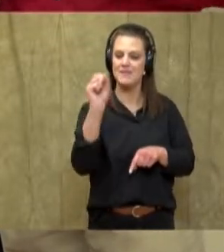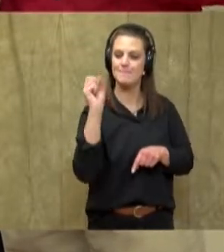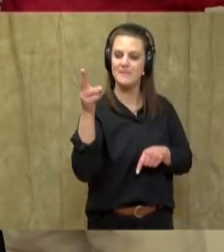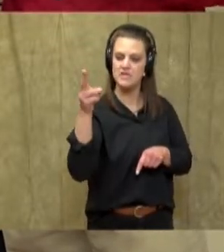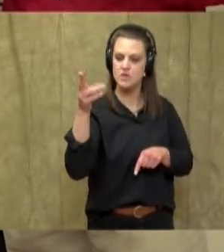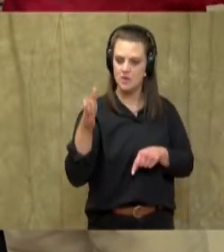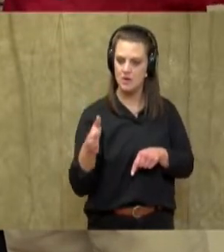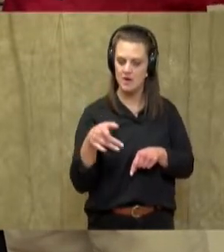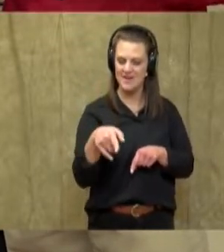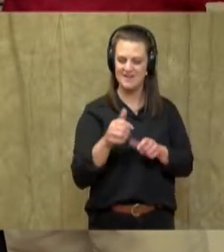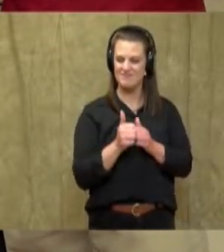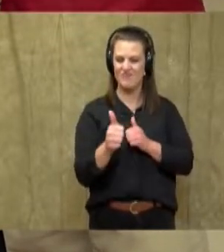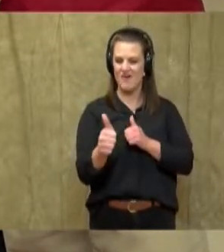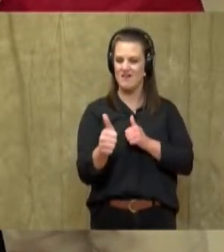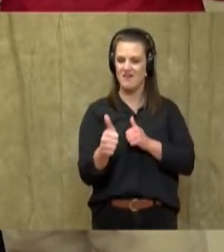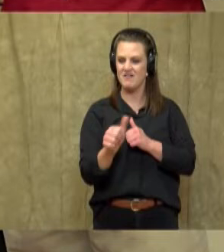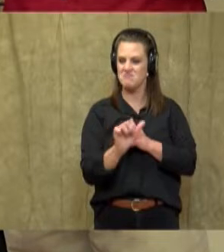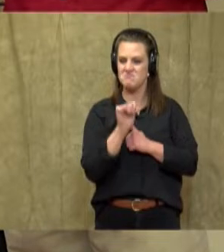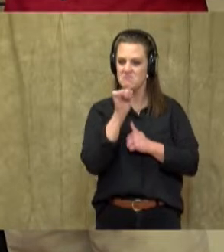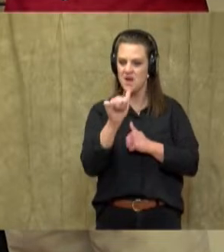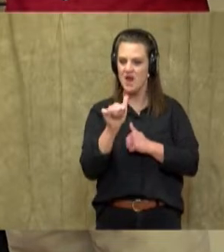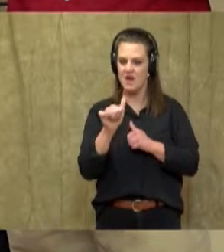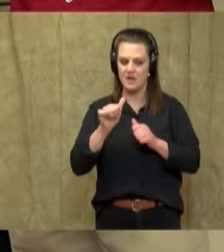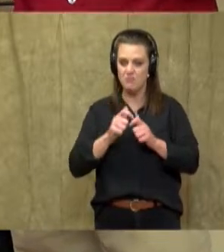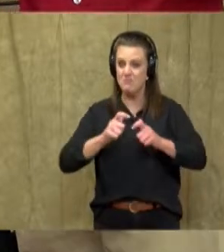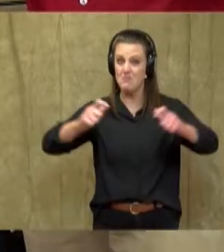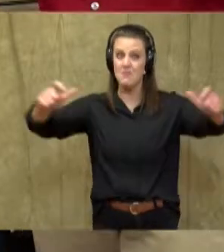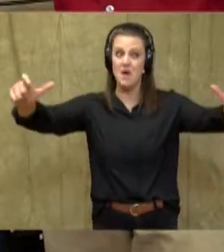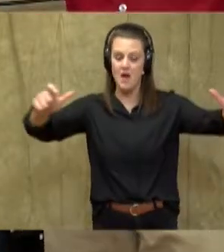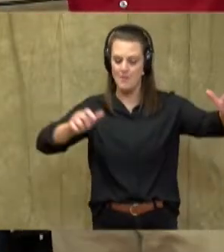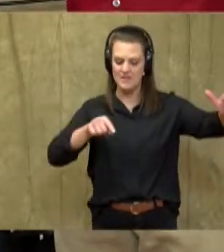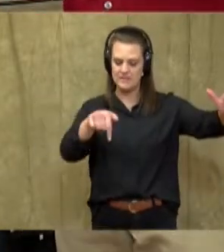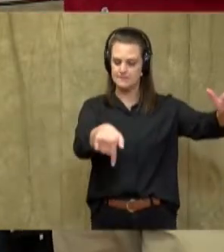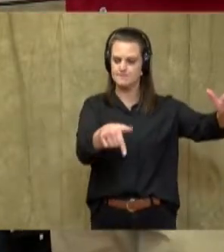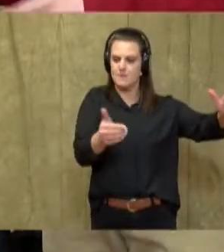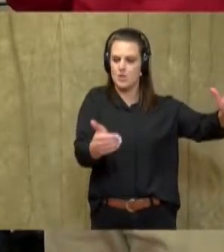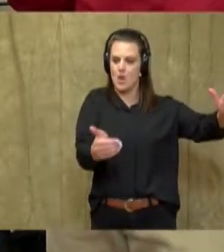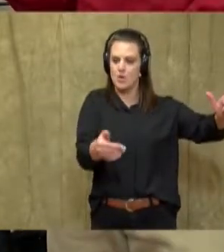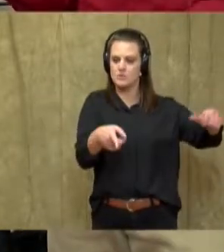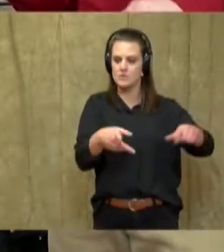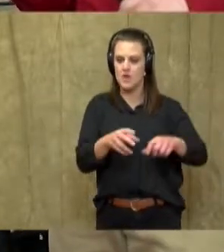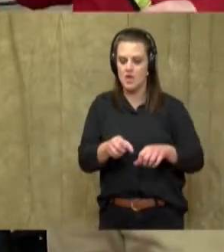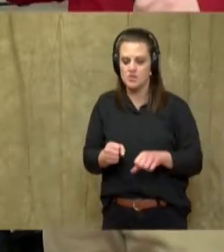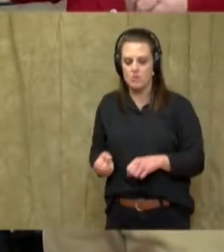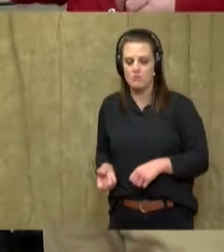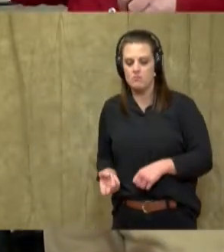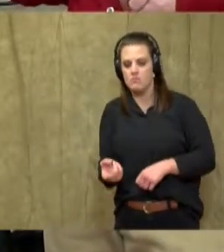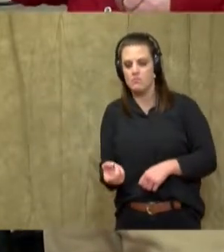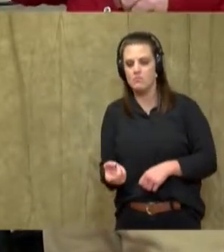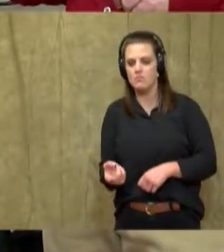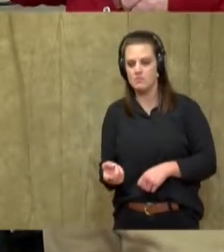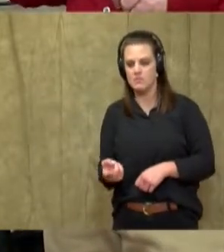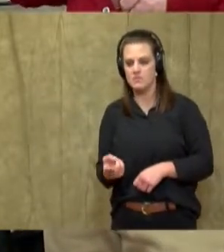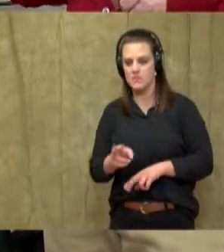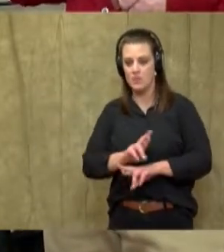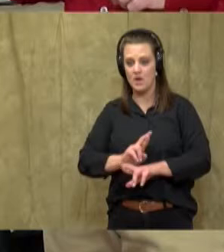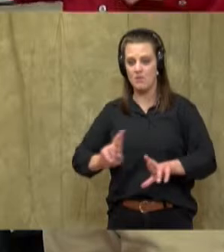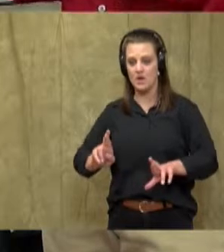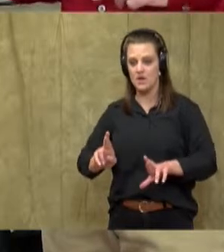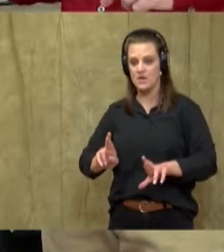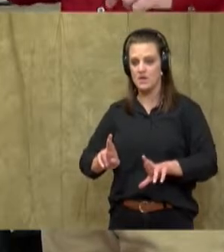He's not all that far, considering the size of a baseball field. So let's just pitch it nice and low across to the